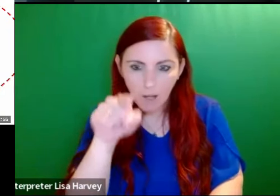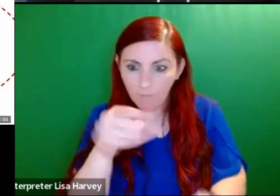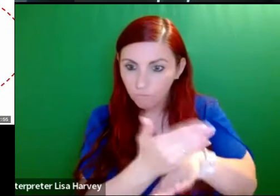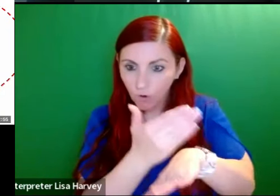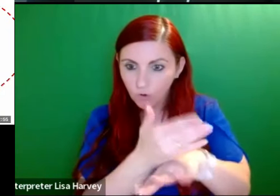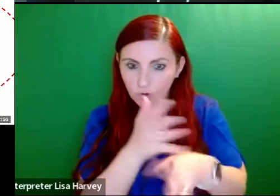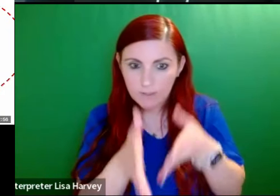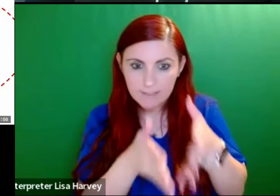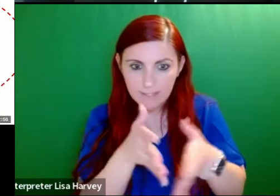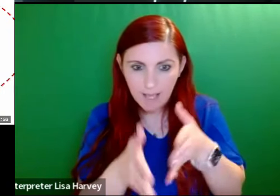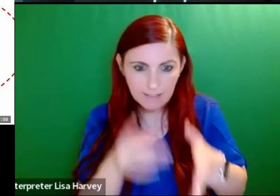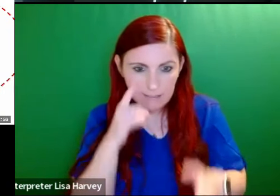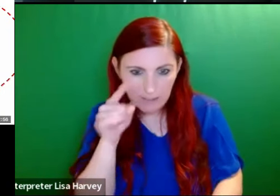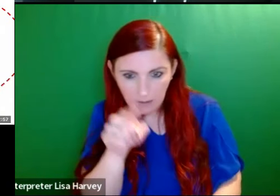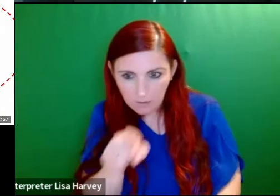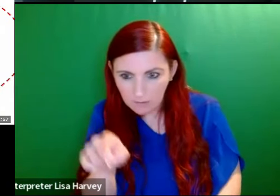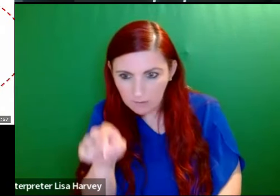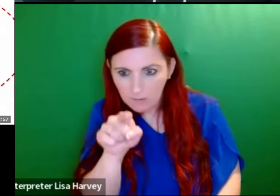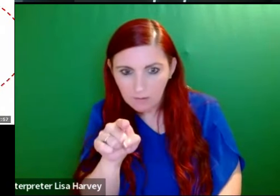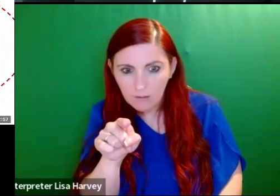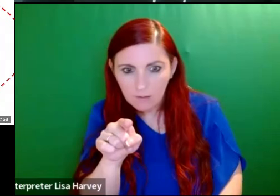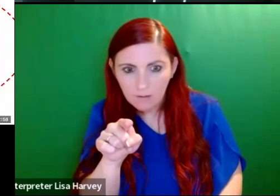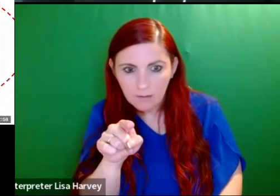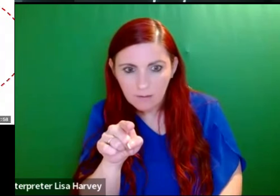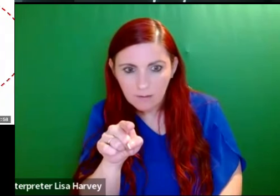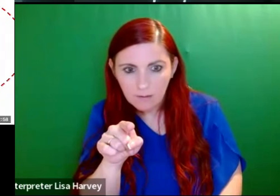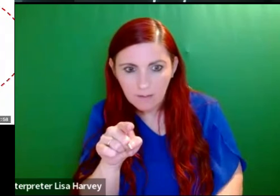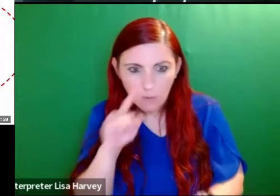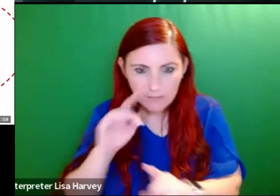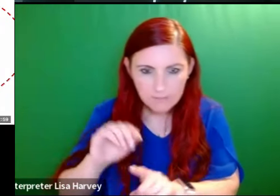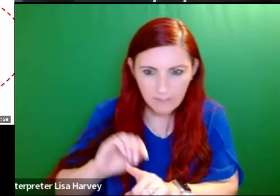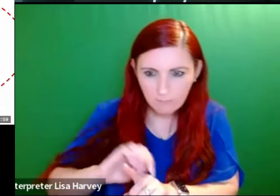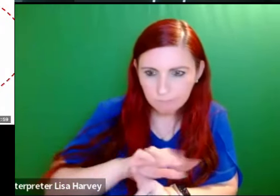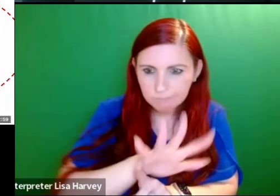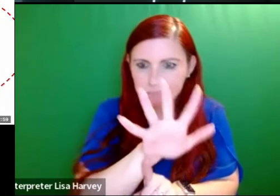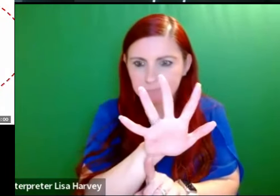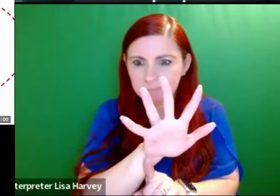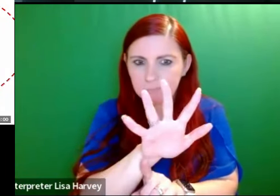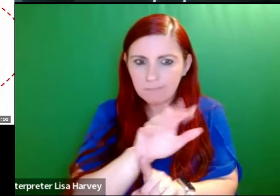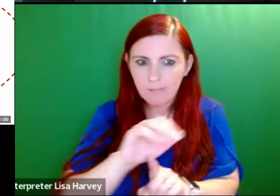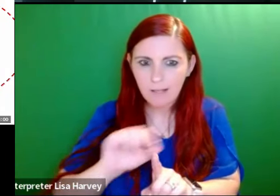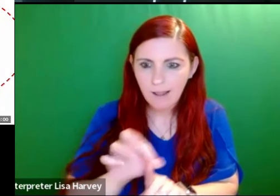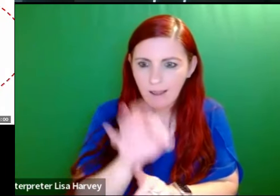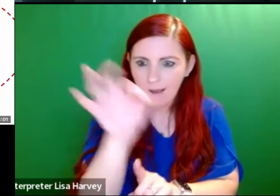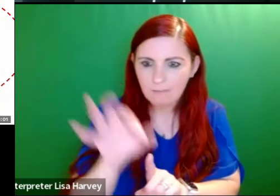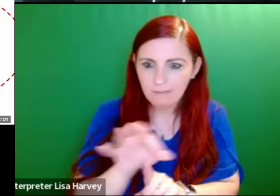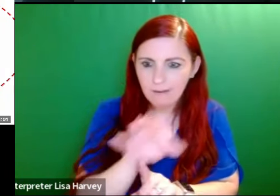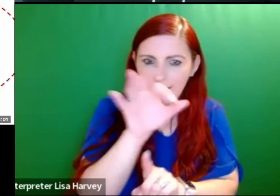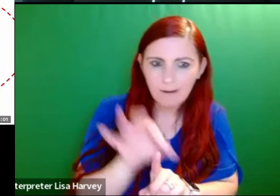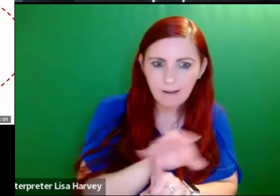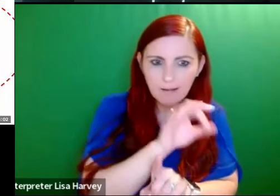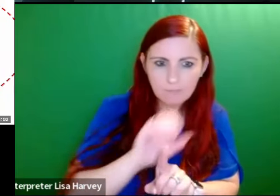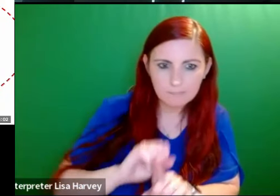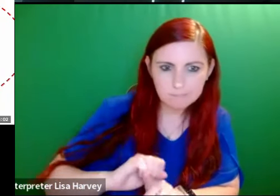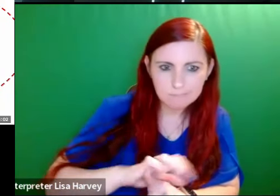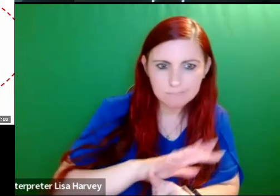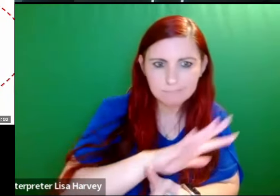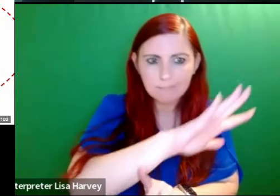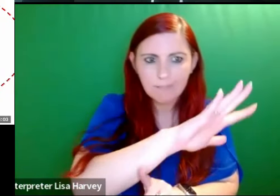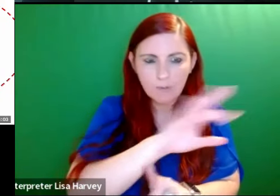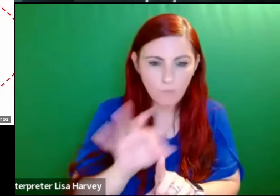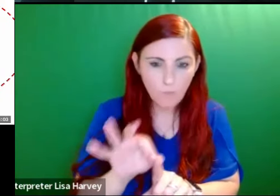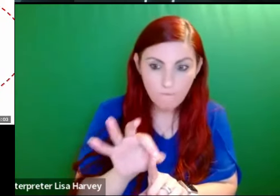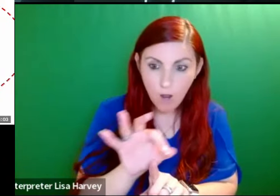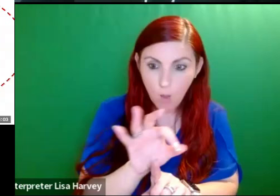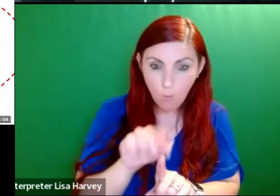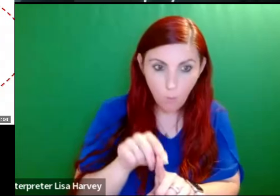this is dark blue color. You've got various lines coming out of function here. So if we follow one of those